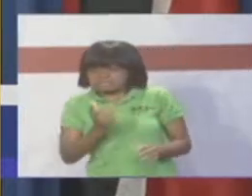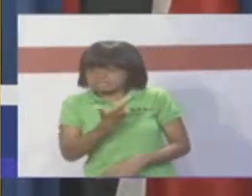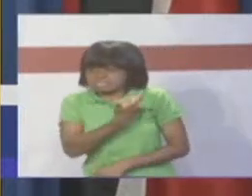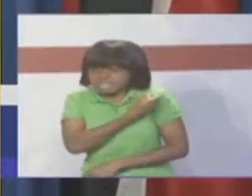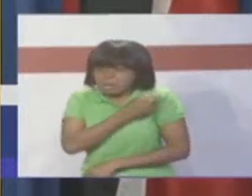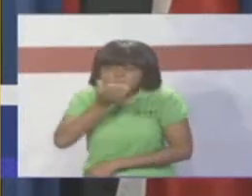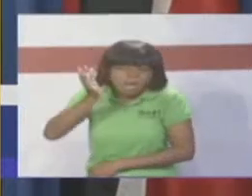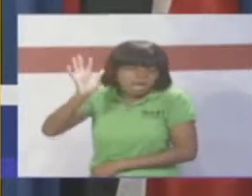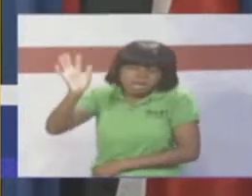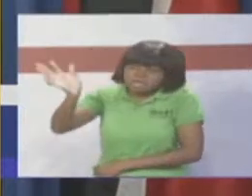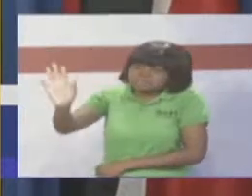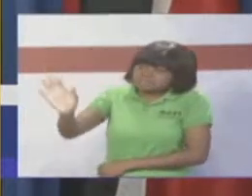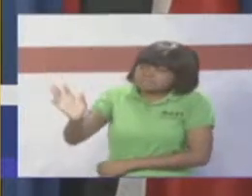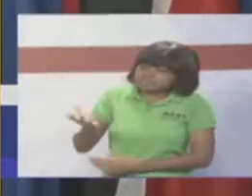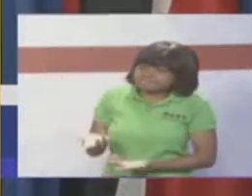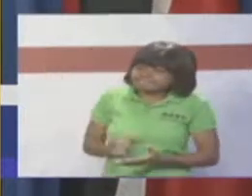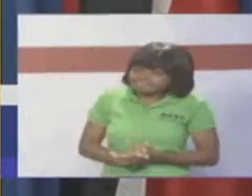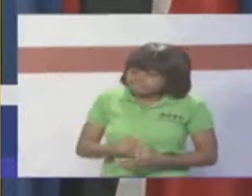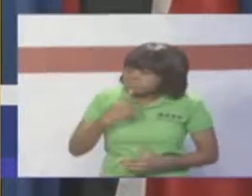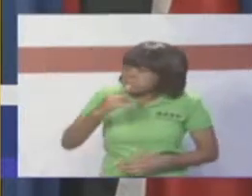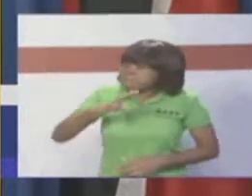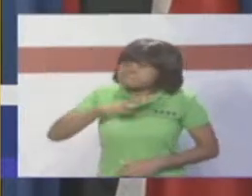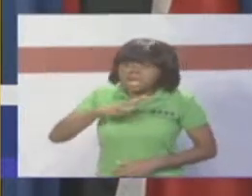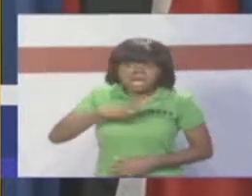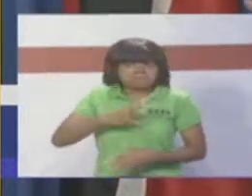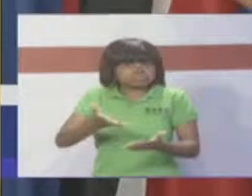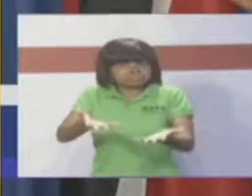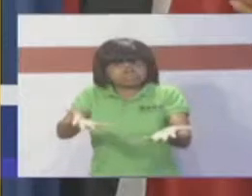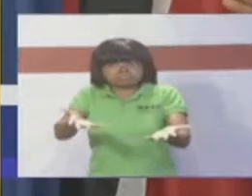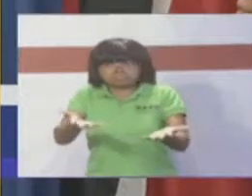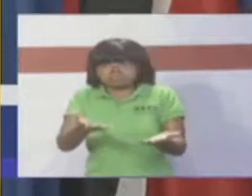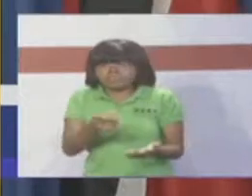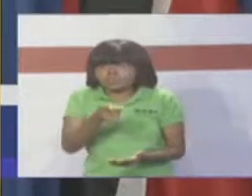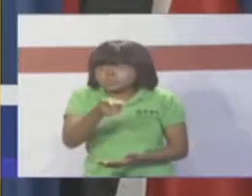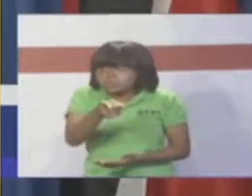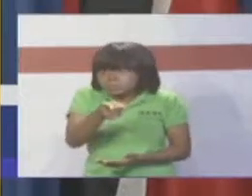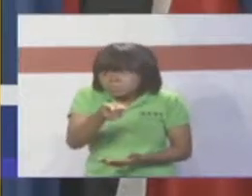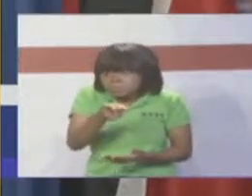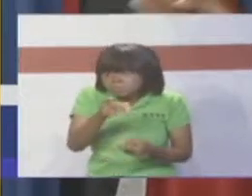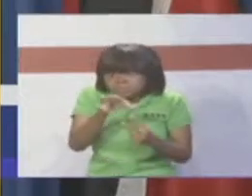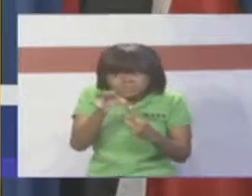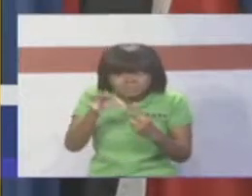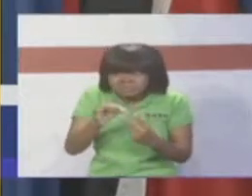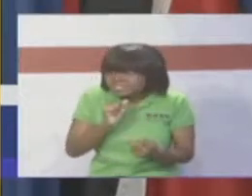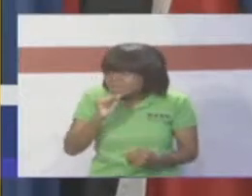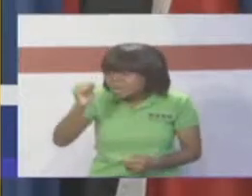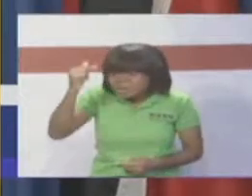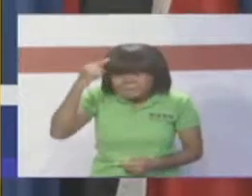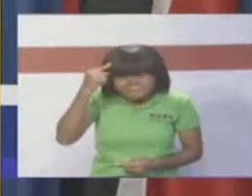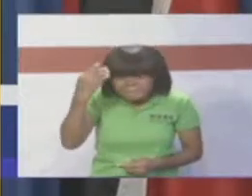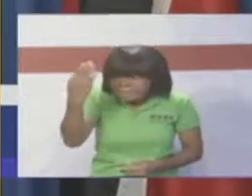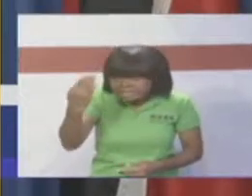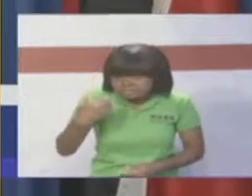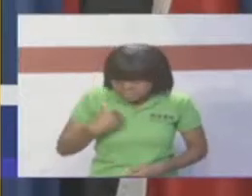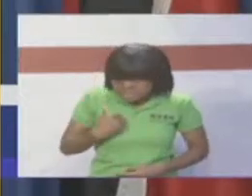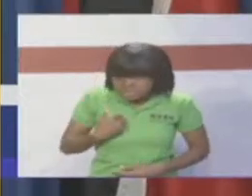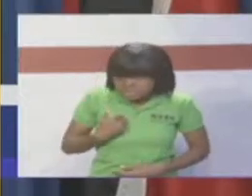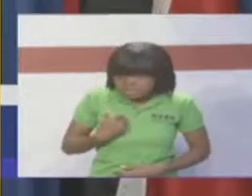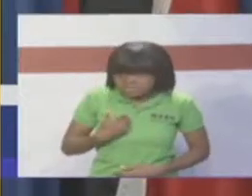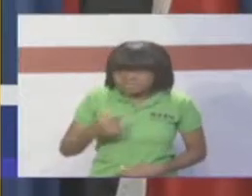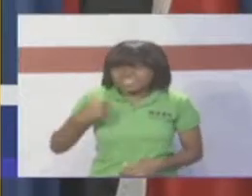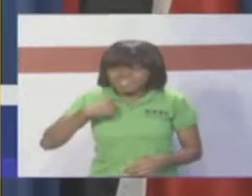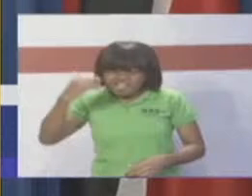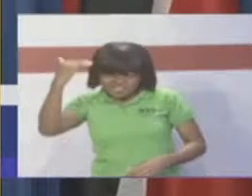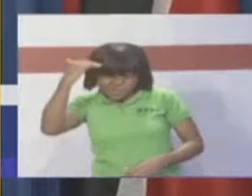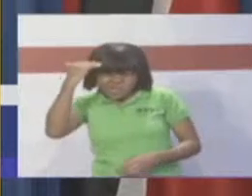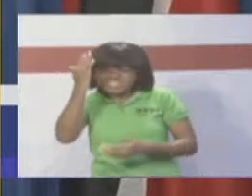course you don't have to believe me. I've known people who said they're not concerned about the AIDS